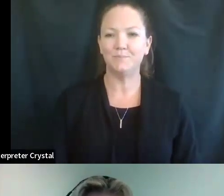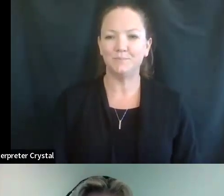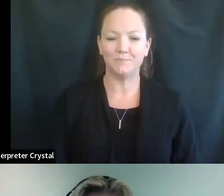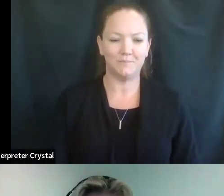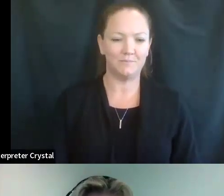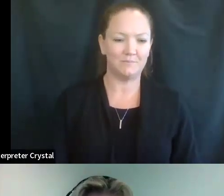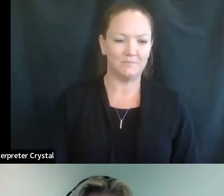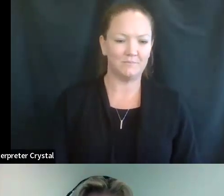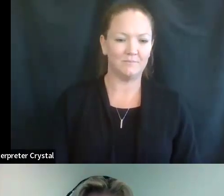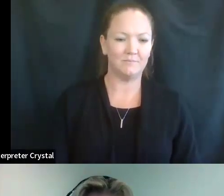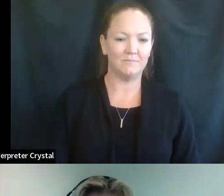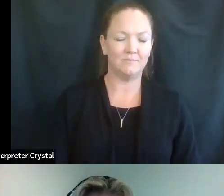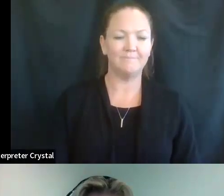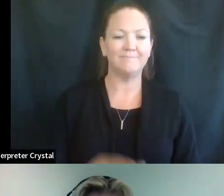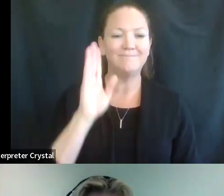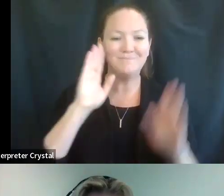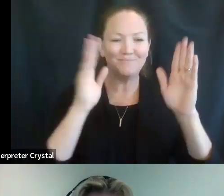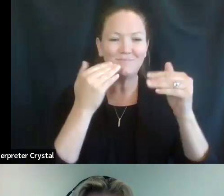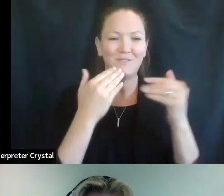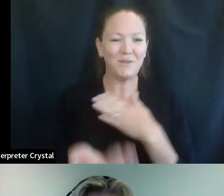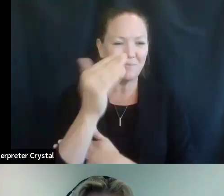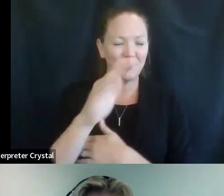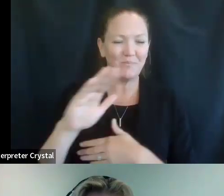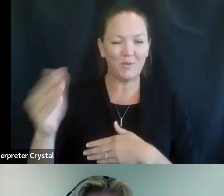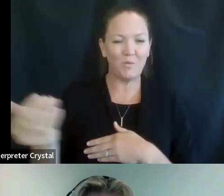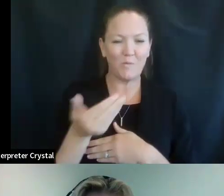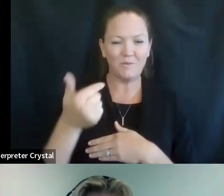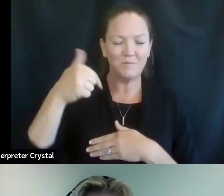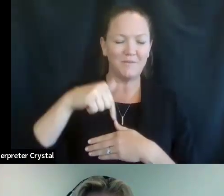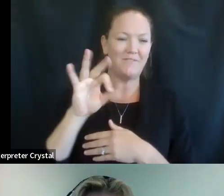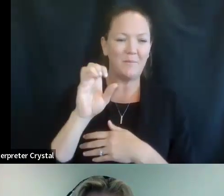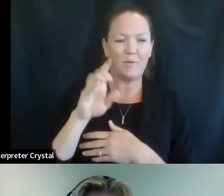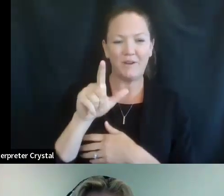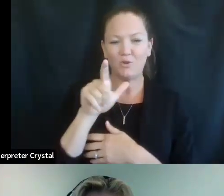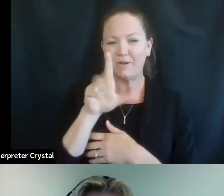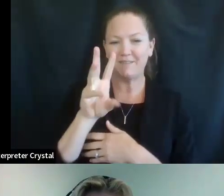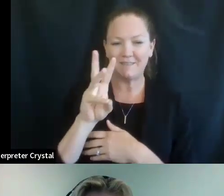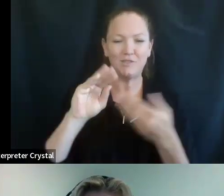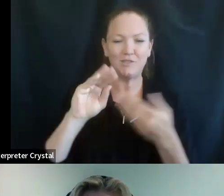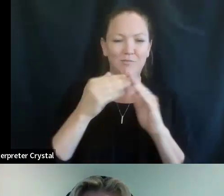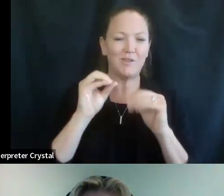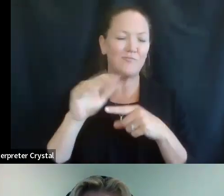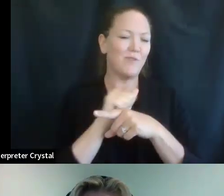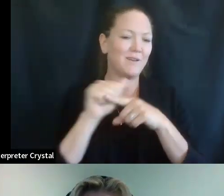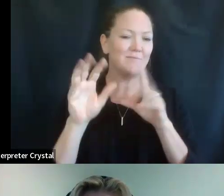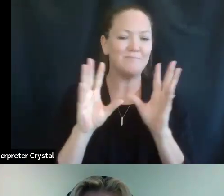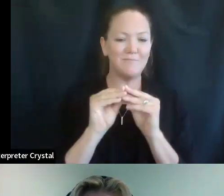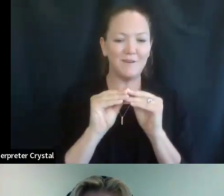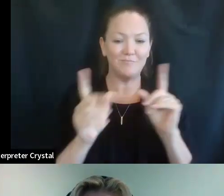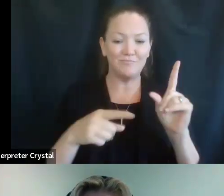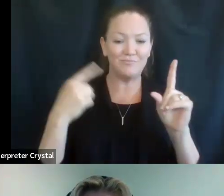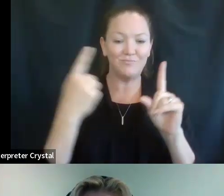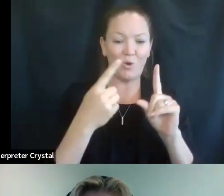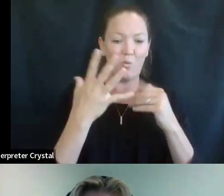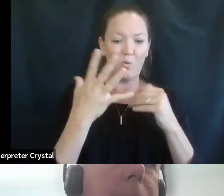Good morning and welcome to the February 26th Community of Practice meeting, where we aim to foster alignment, coordination,